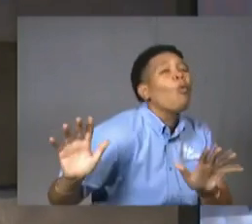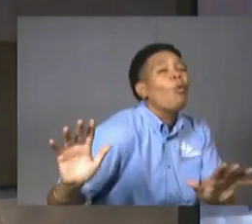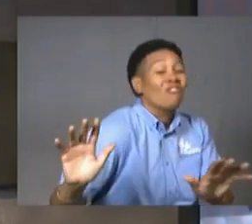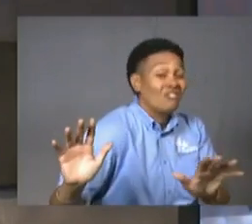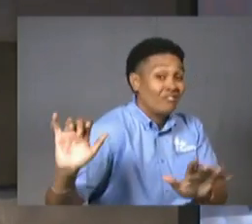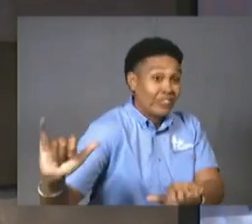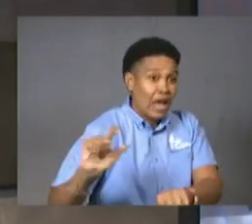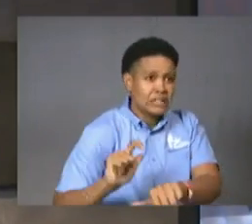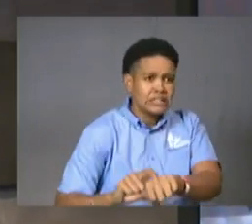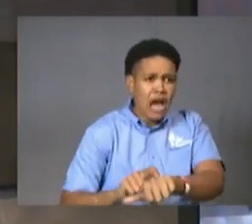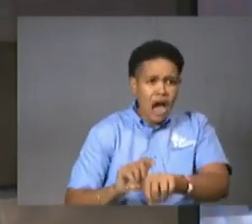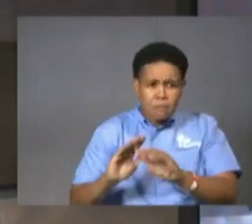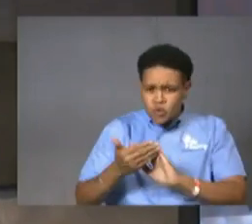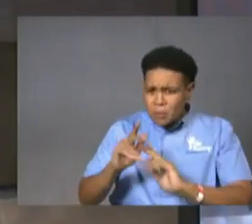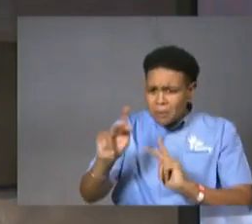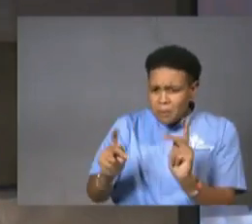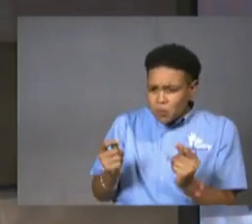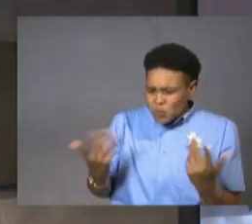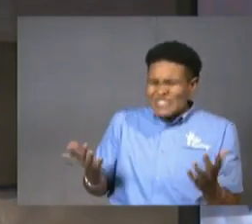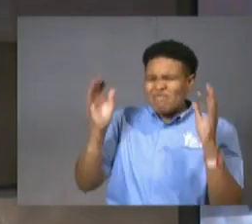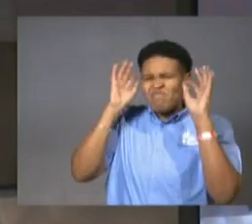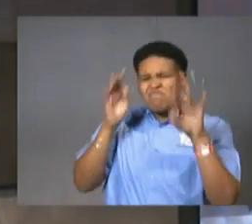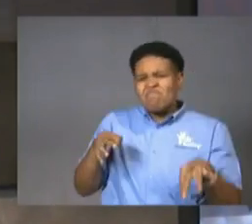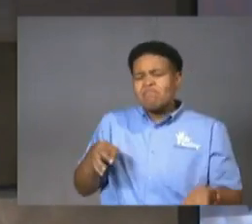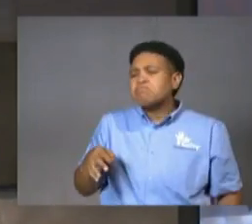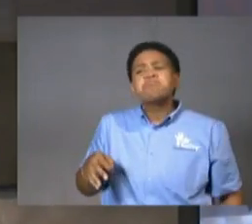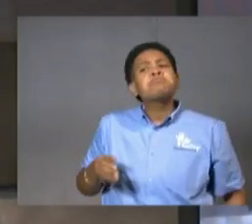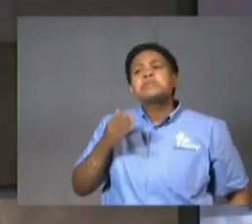people turned to the People's National Party.